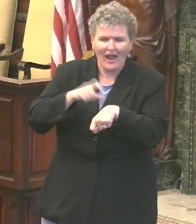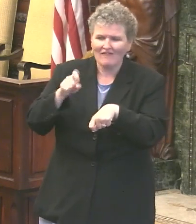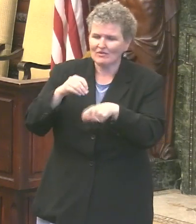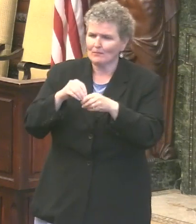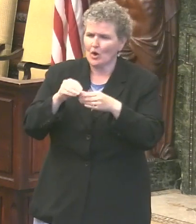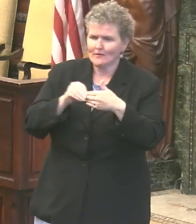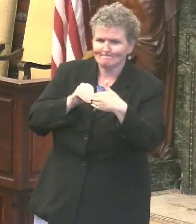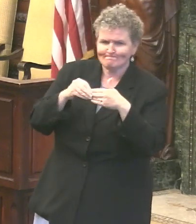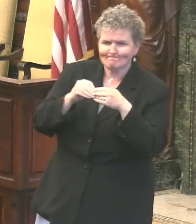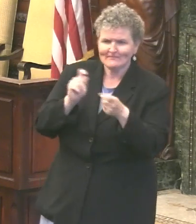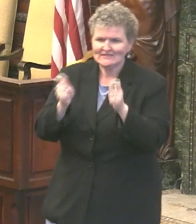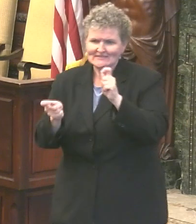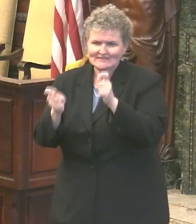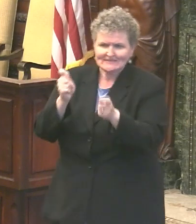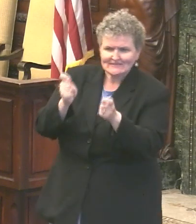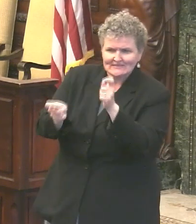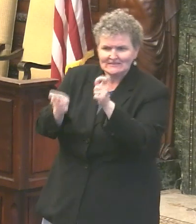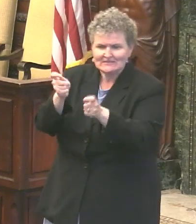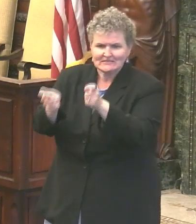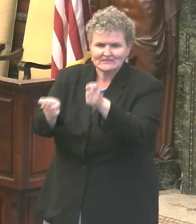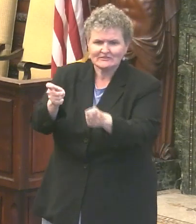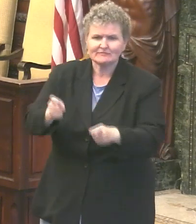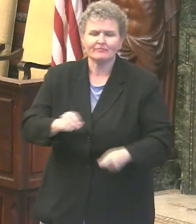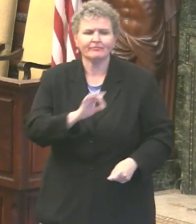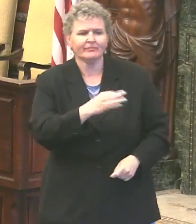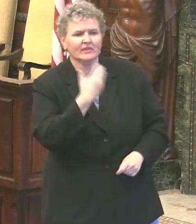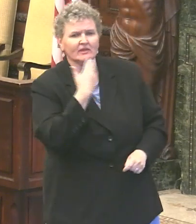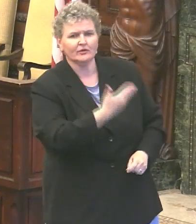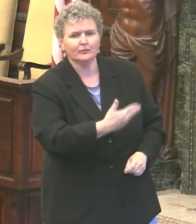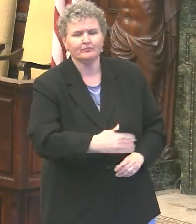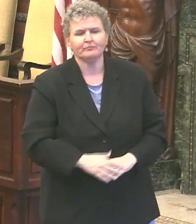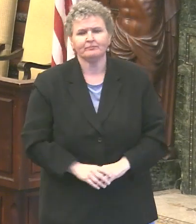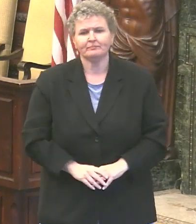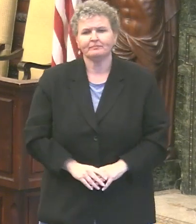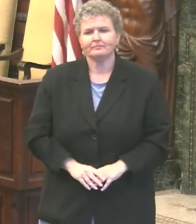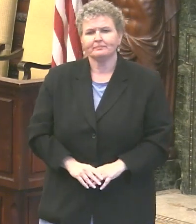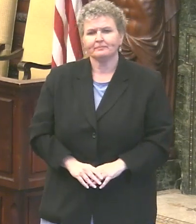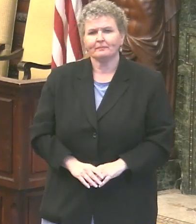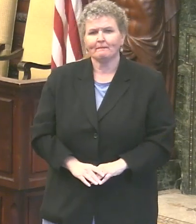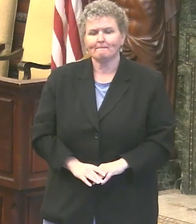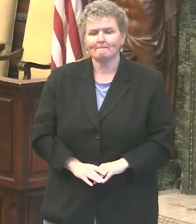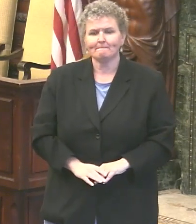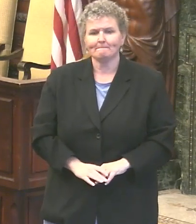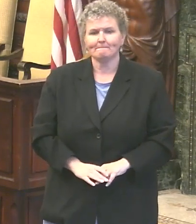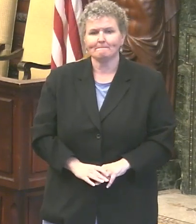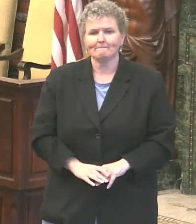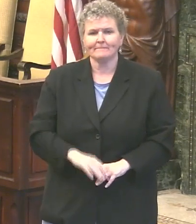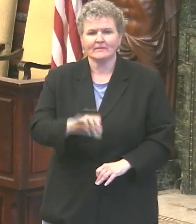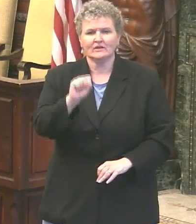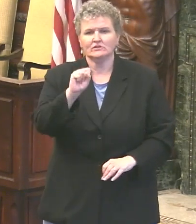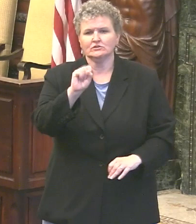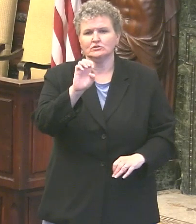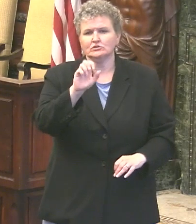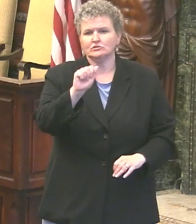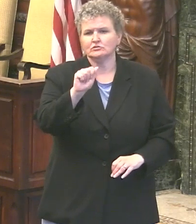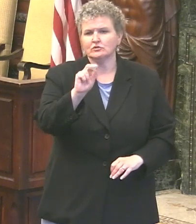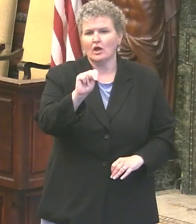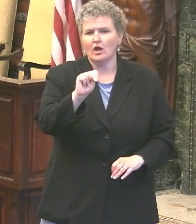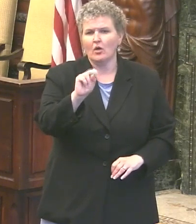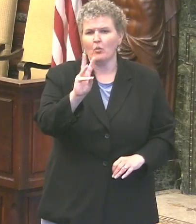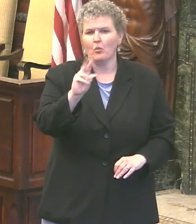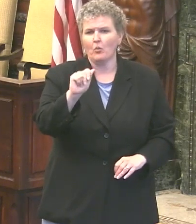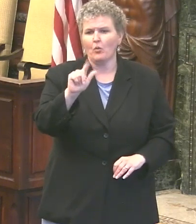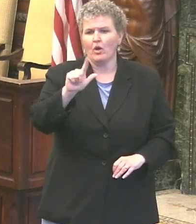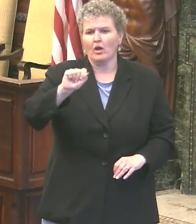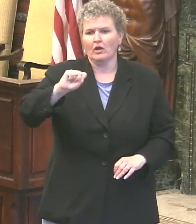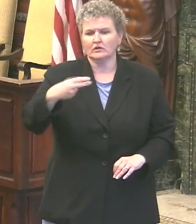thank you. Thank you, Manny. And we will go now to Sean Walsh of the Inquirer.